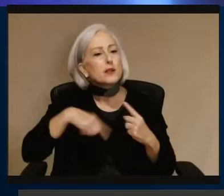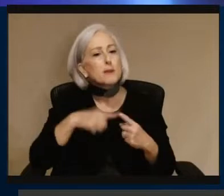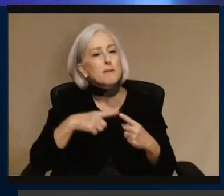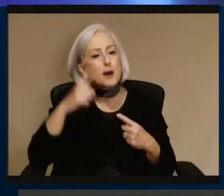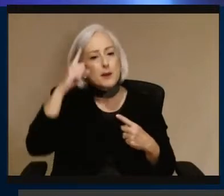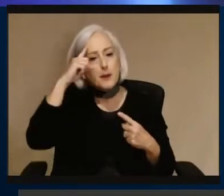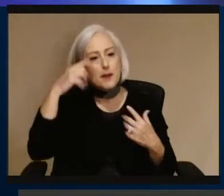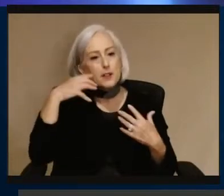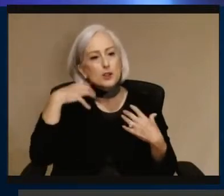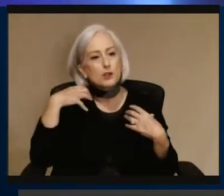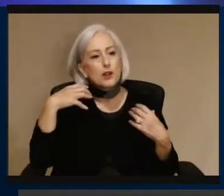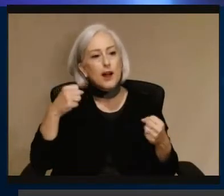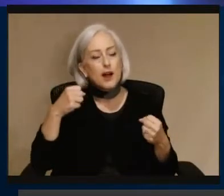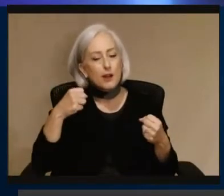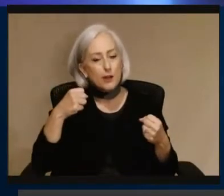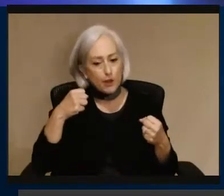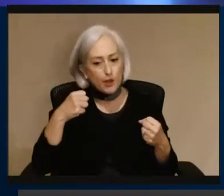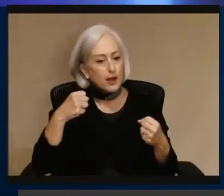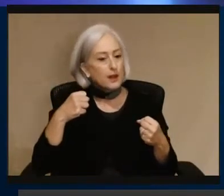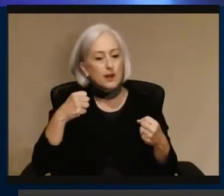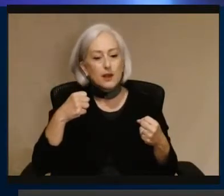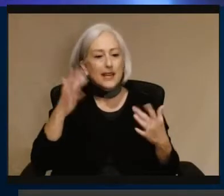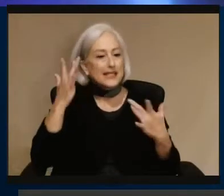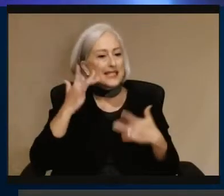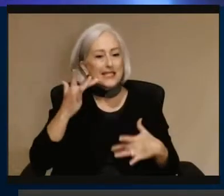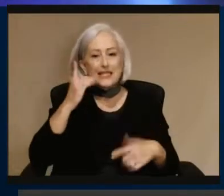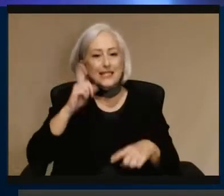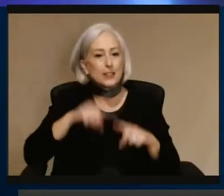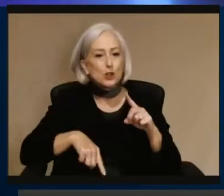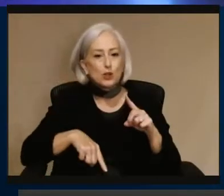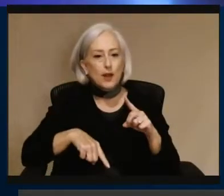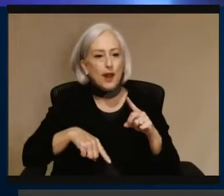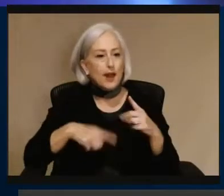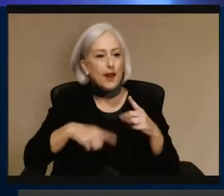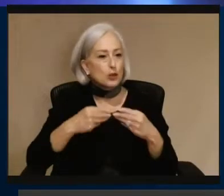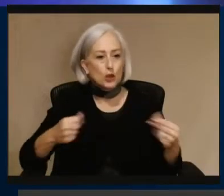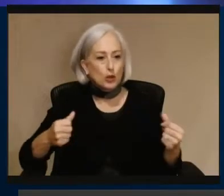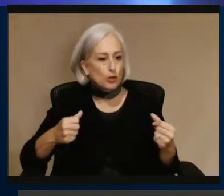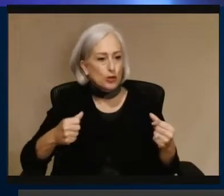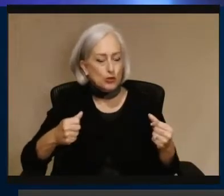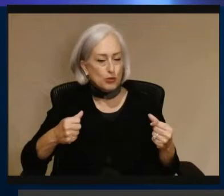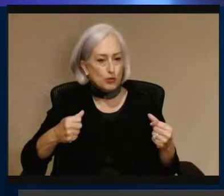an incurable disease? Do you feel it is just an incurable disease?